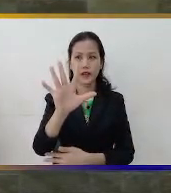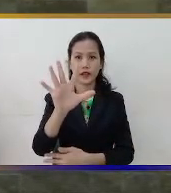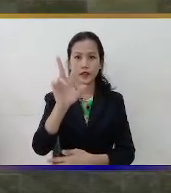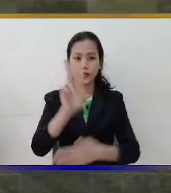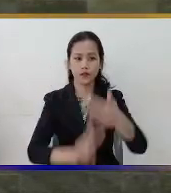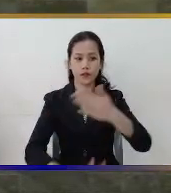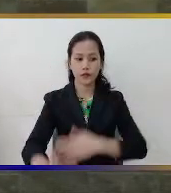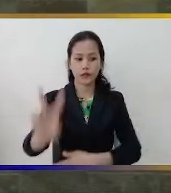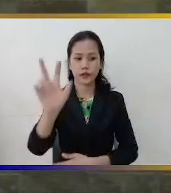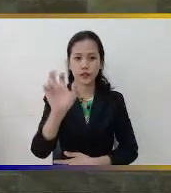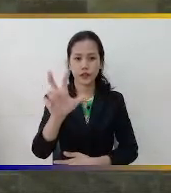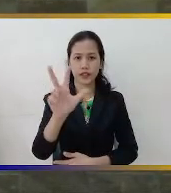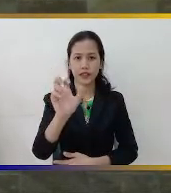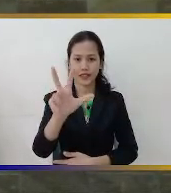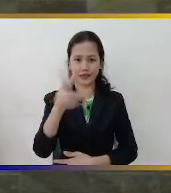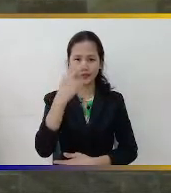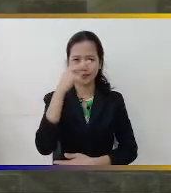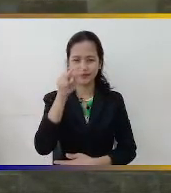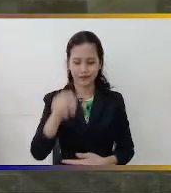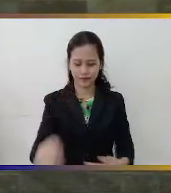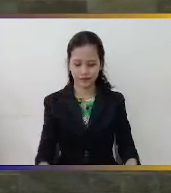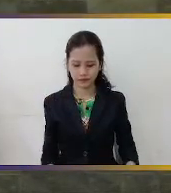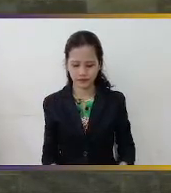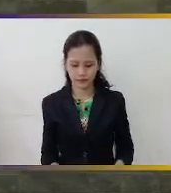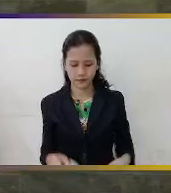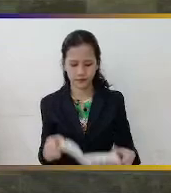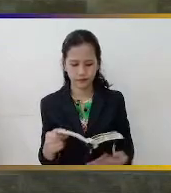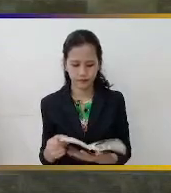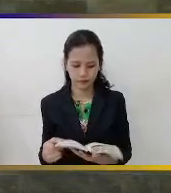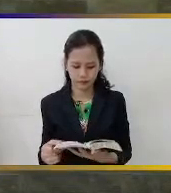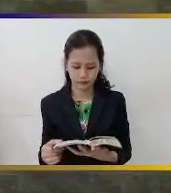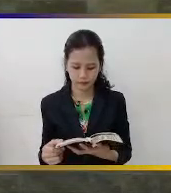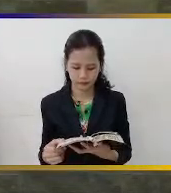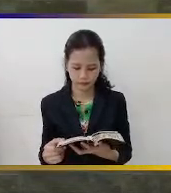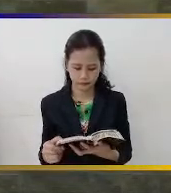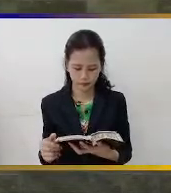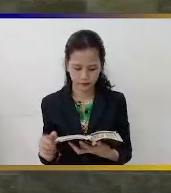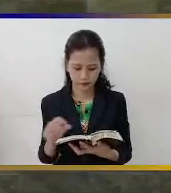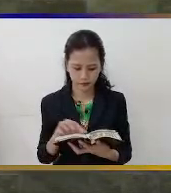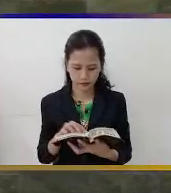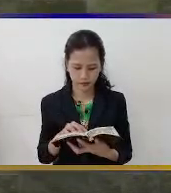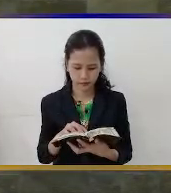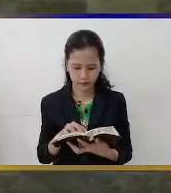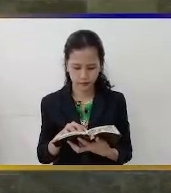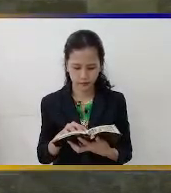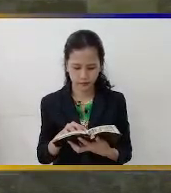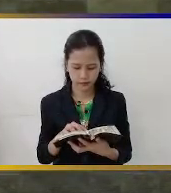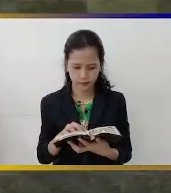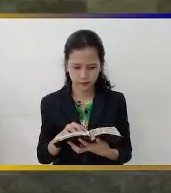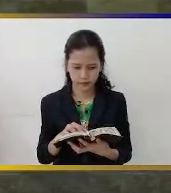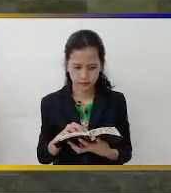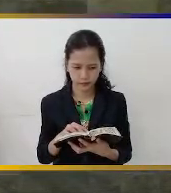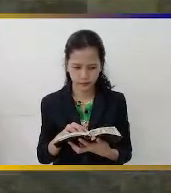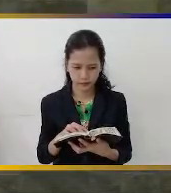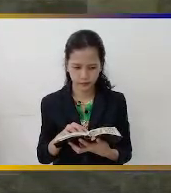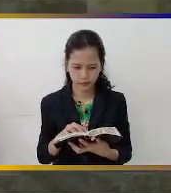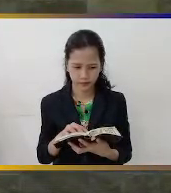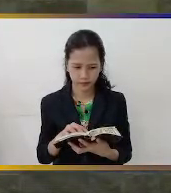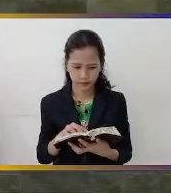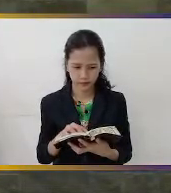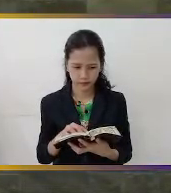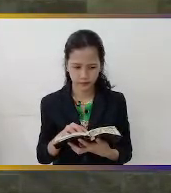chapter number 5, verse number 13, and sabi po dyan, thy graven image also will I cut off, and thy standing image